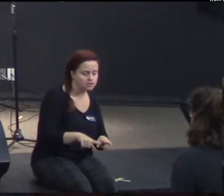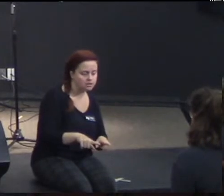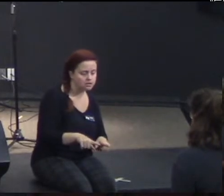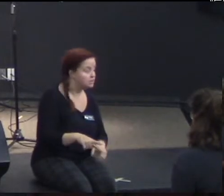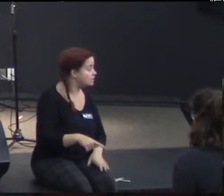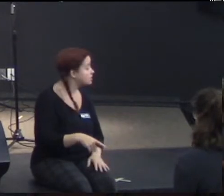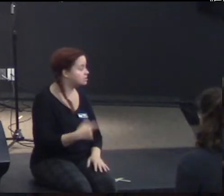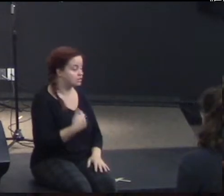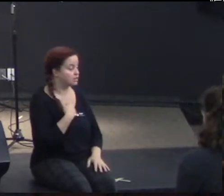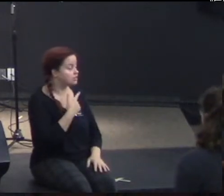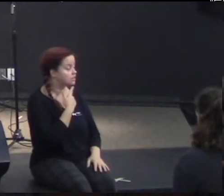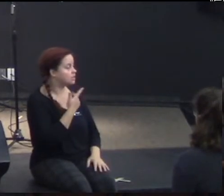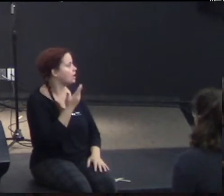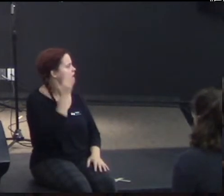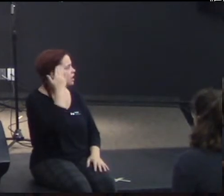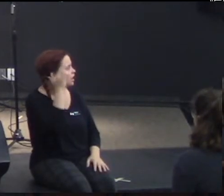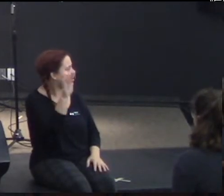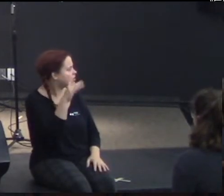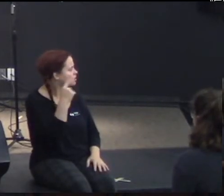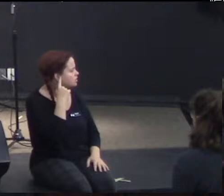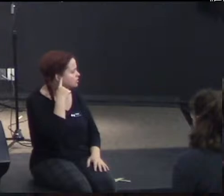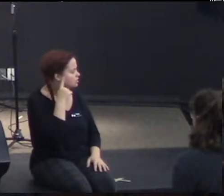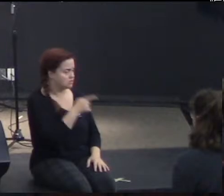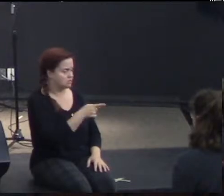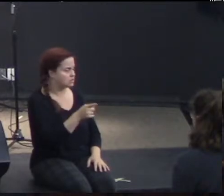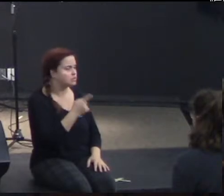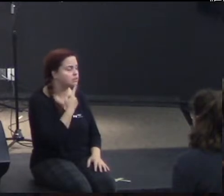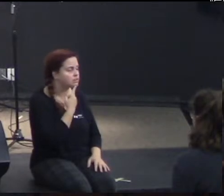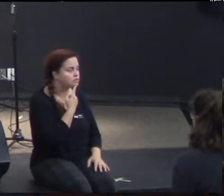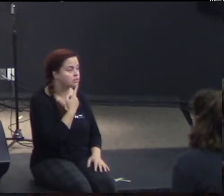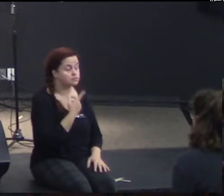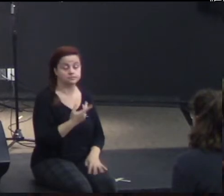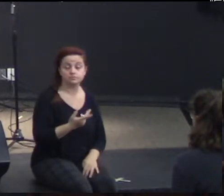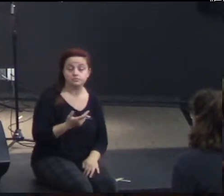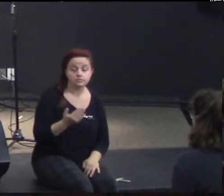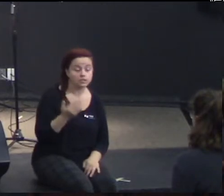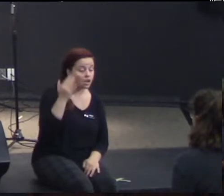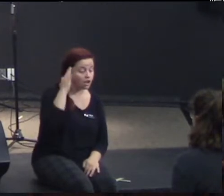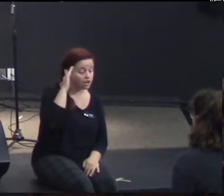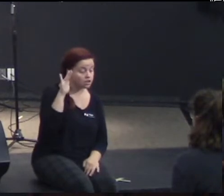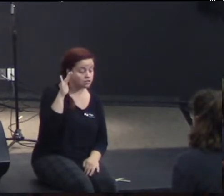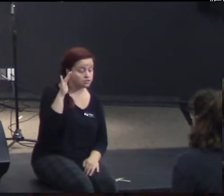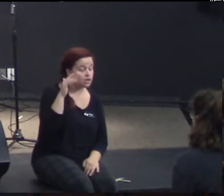hear what she was saying?" And he goes, "No, I just know she tried to hit you."